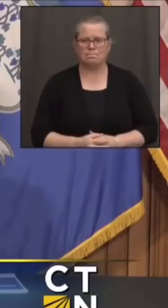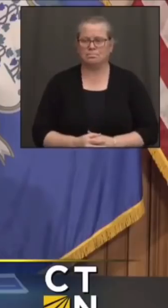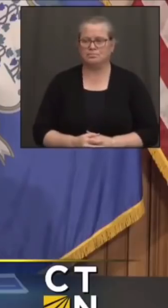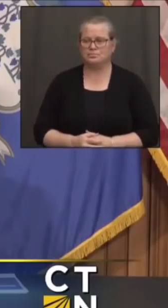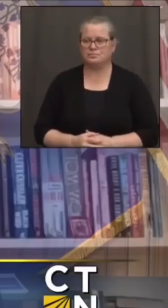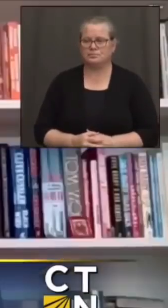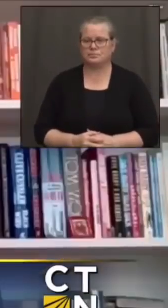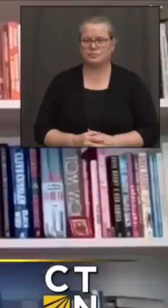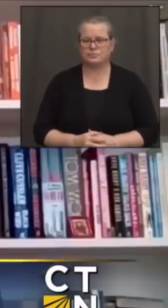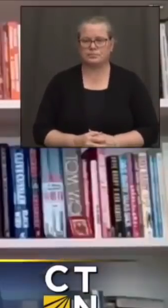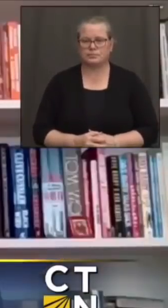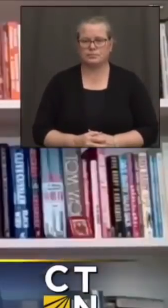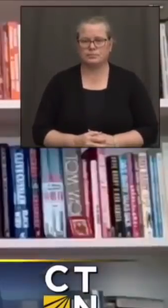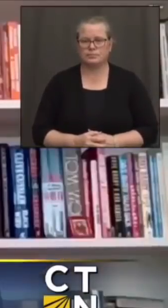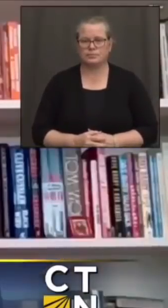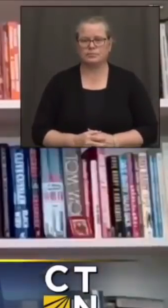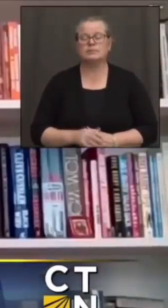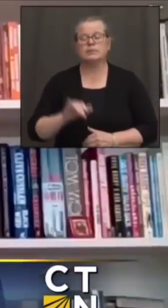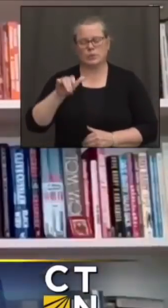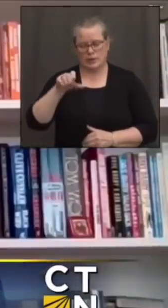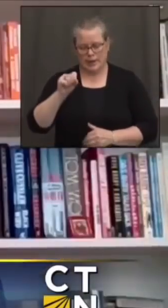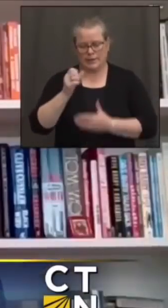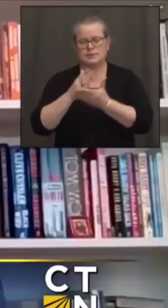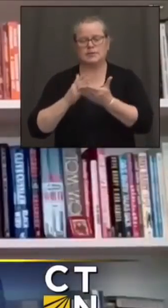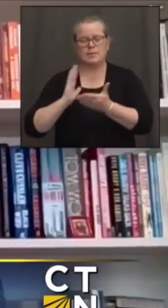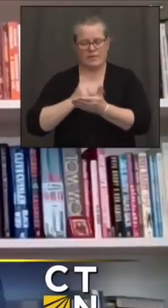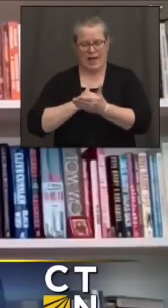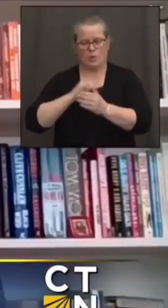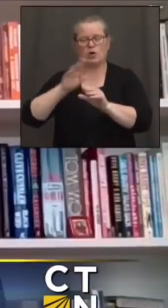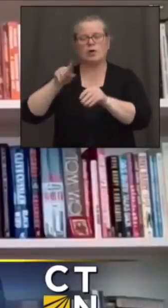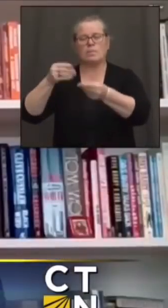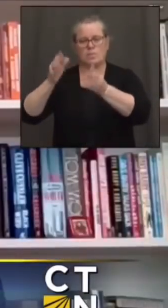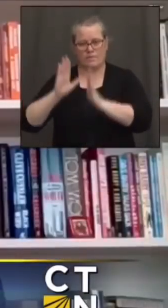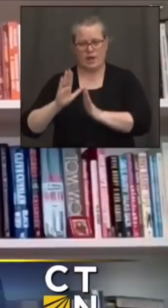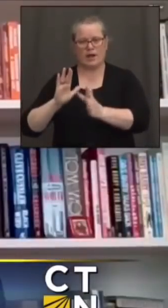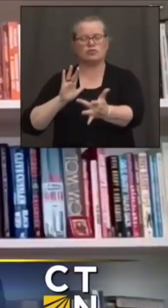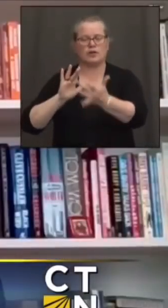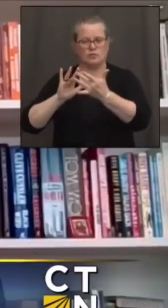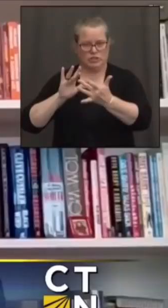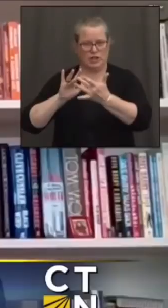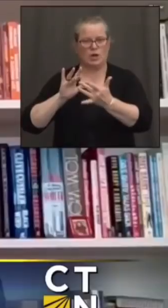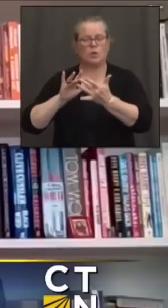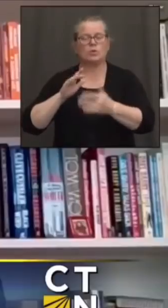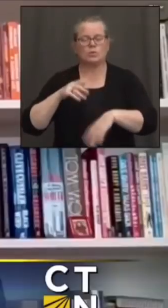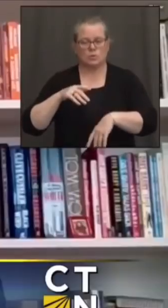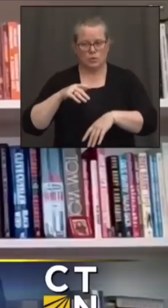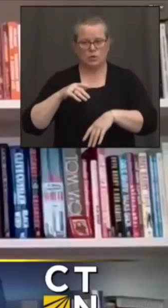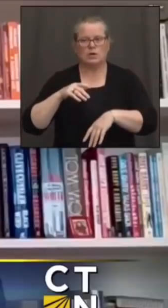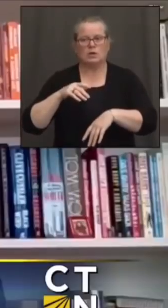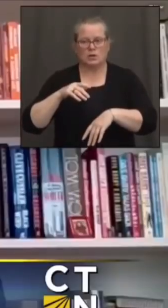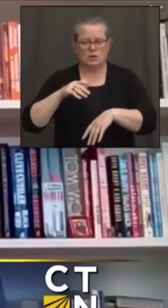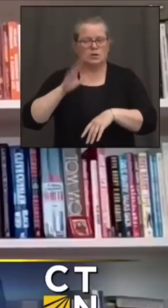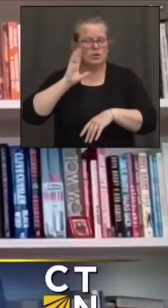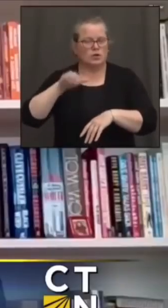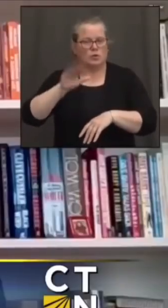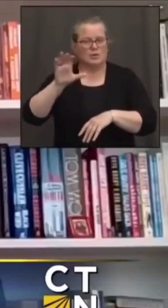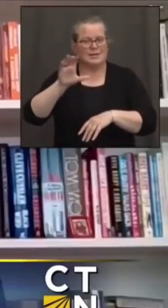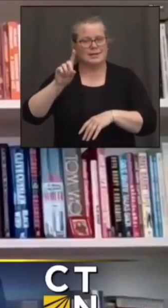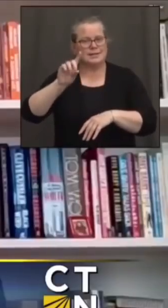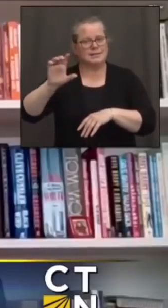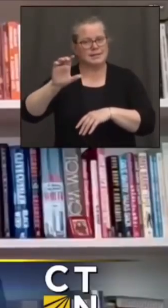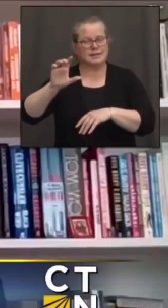Yes, we have had some of our providers reach out to us. As you know, the CDC put out